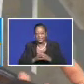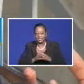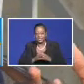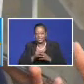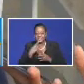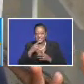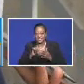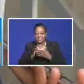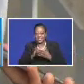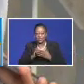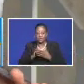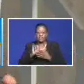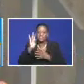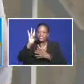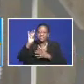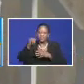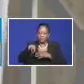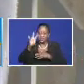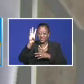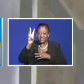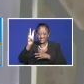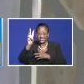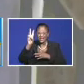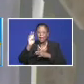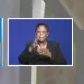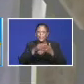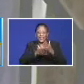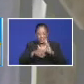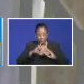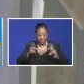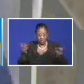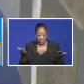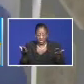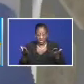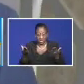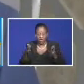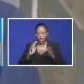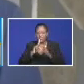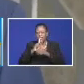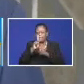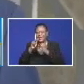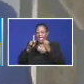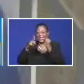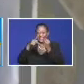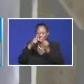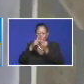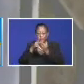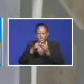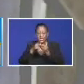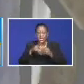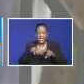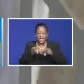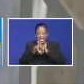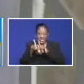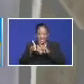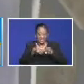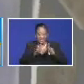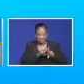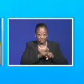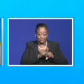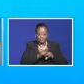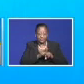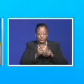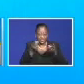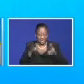about 7.6 billion people on the planet. So that ought to give you some of the understanding of the math as to vaccine hesitancy and